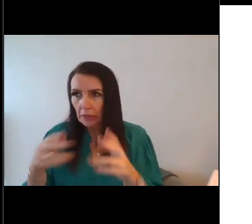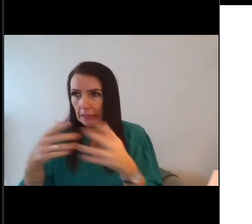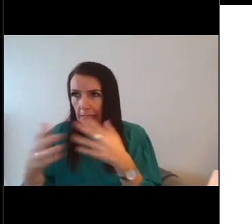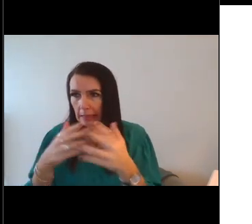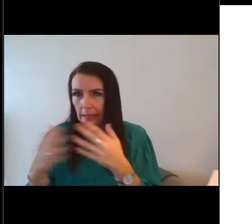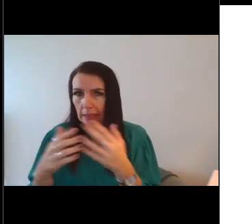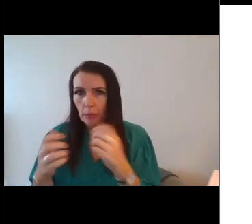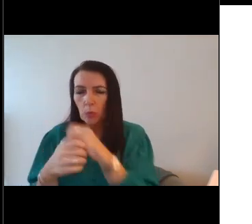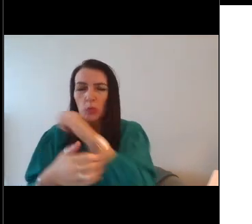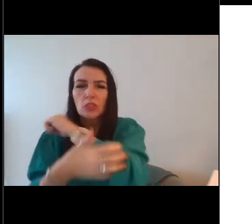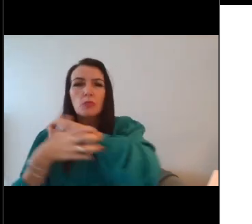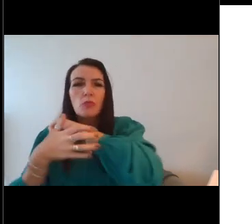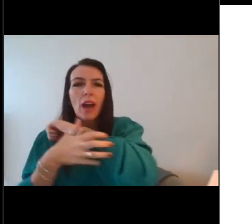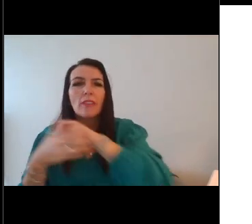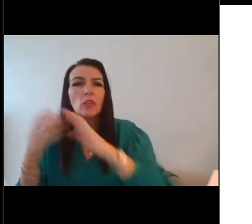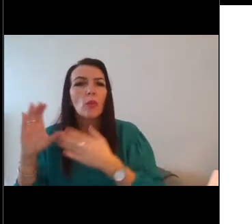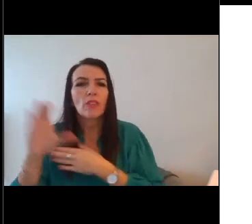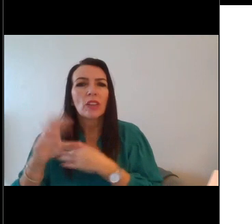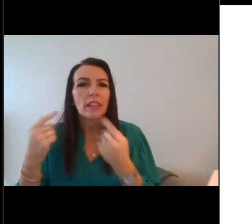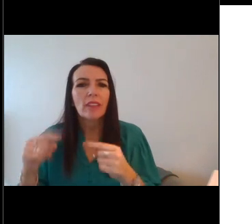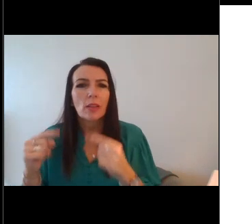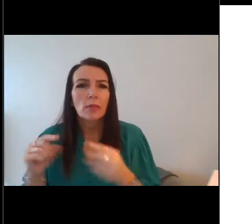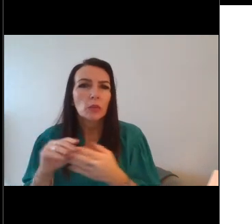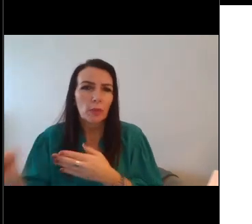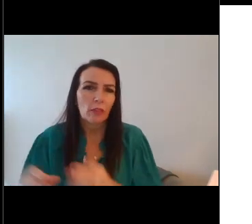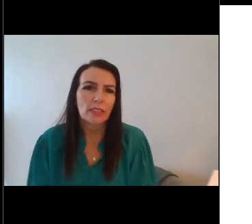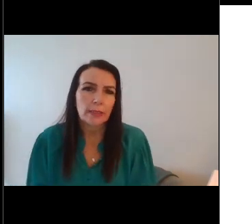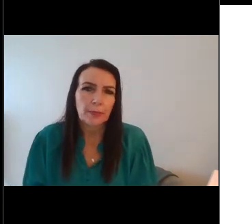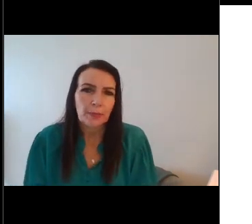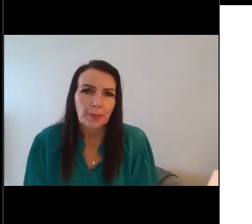that don't have the funds available to fund that retrofit.